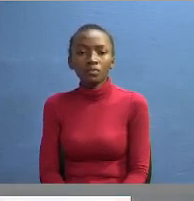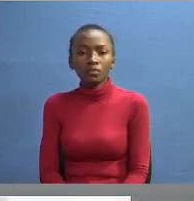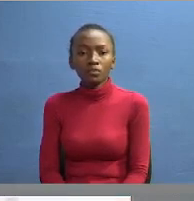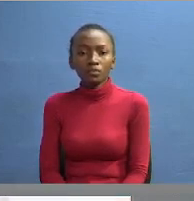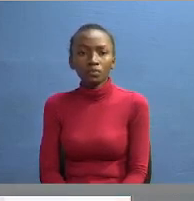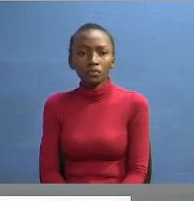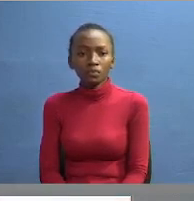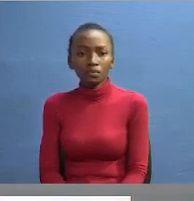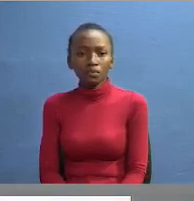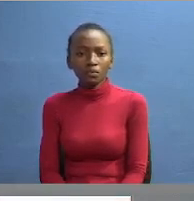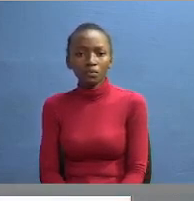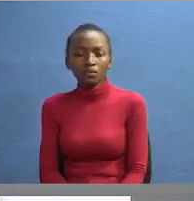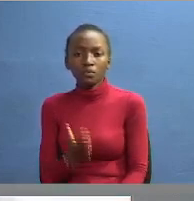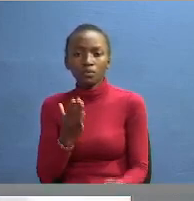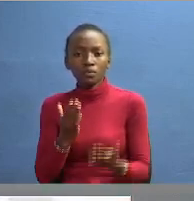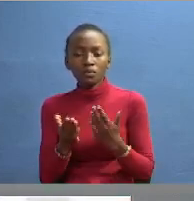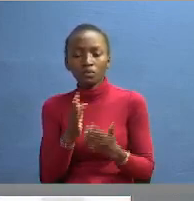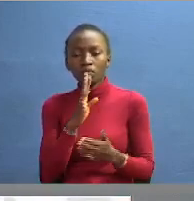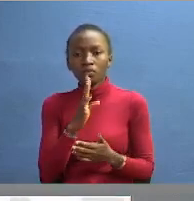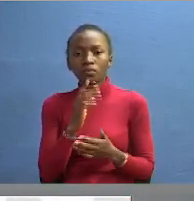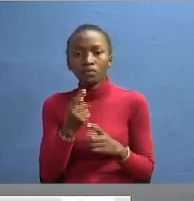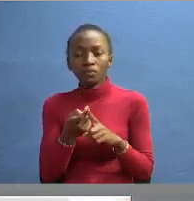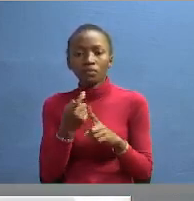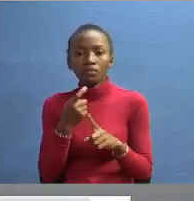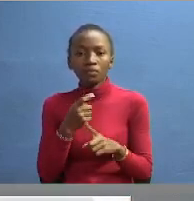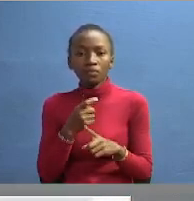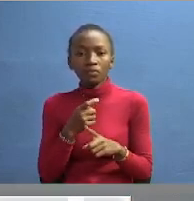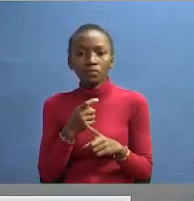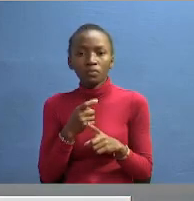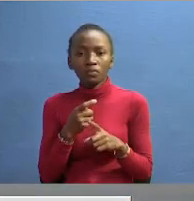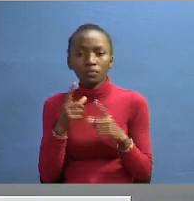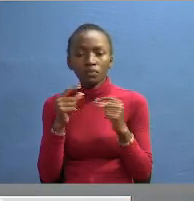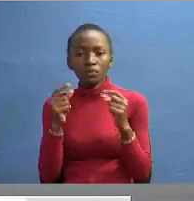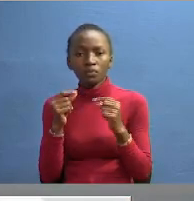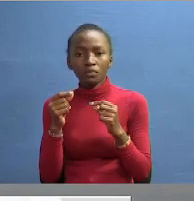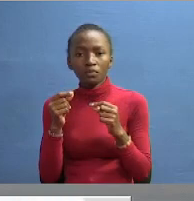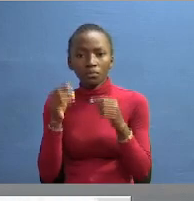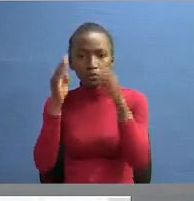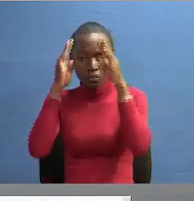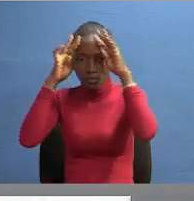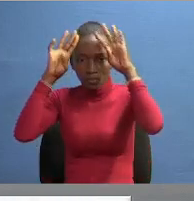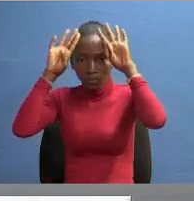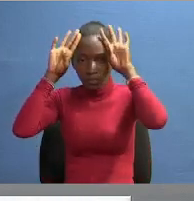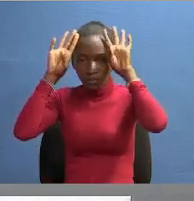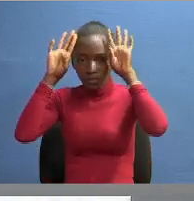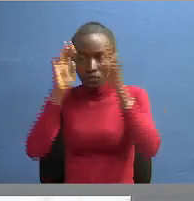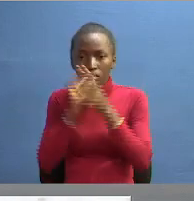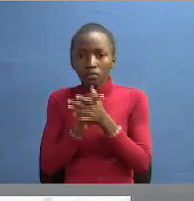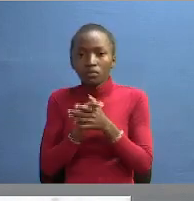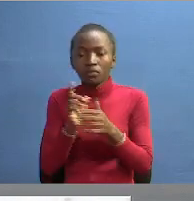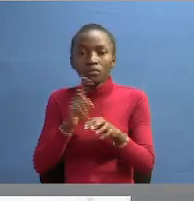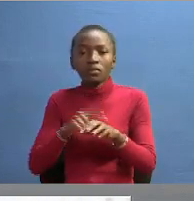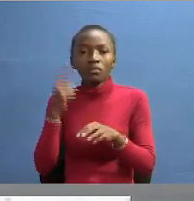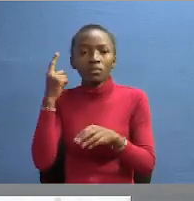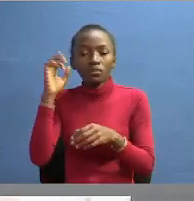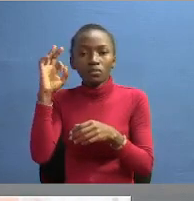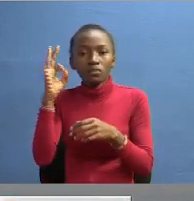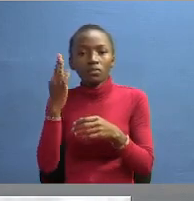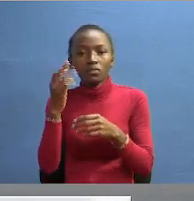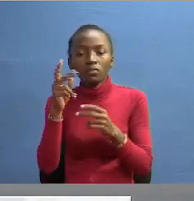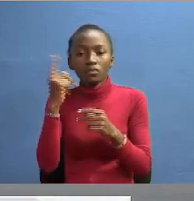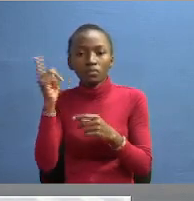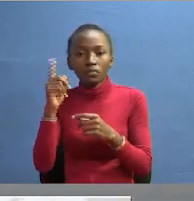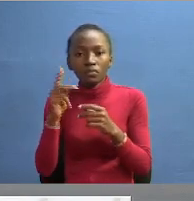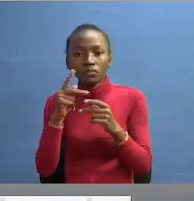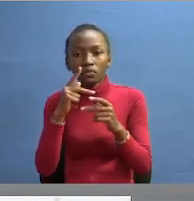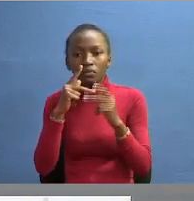address that was given by the Ugandan President Yoweri Museveni during the launch of the third Nairobi peace process here in Nairobi, he